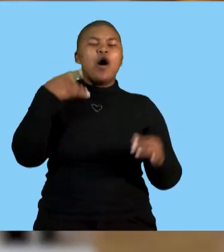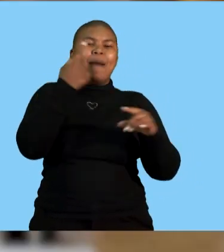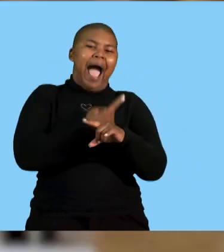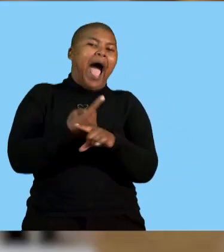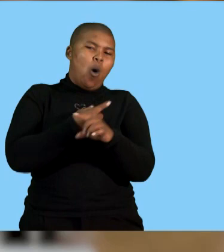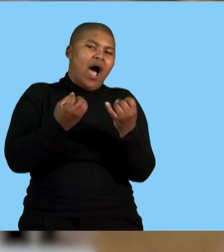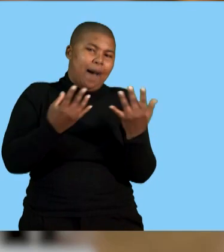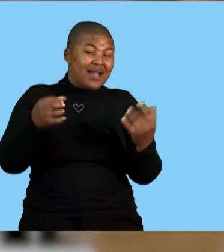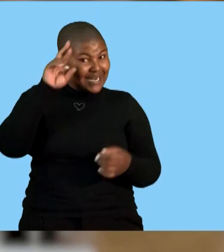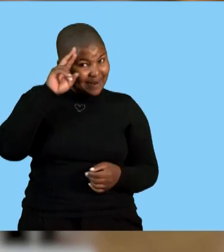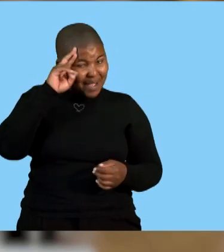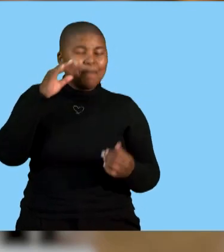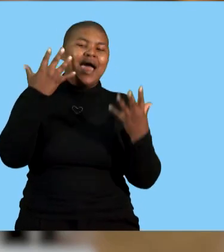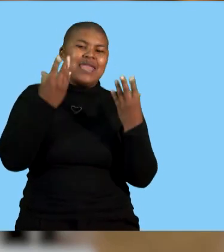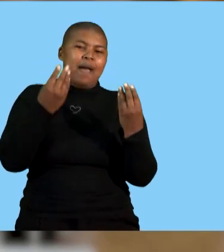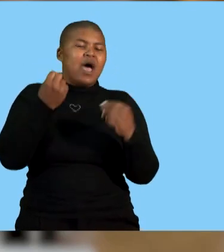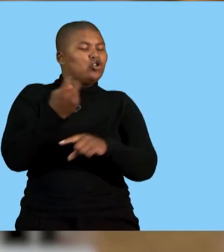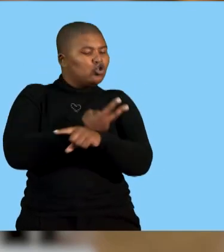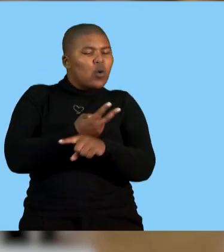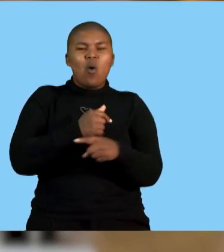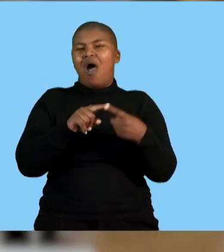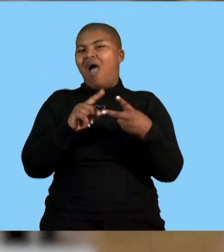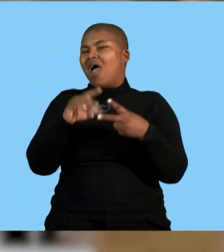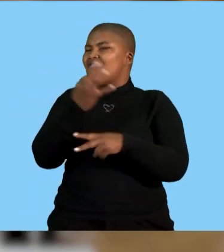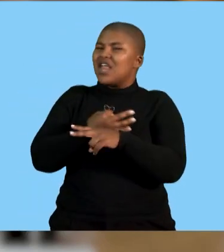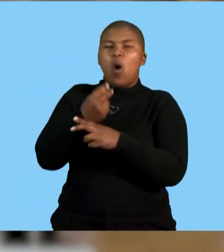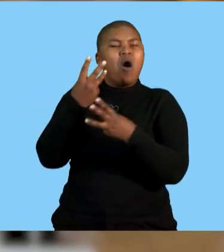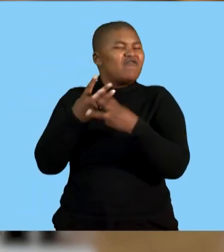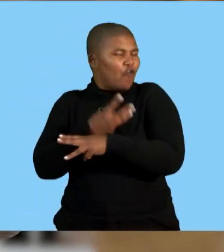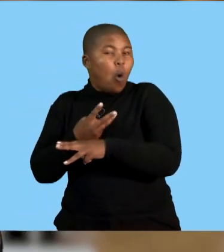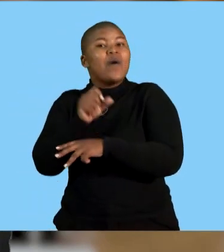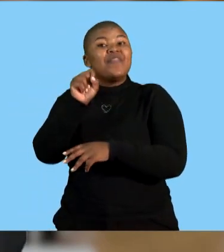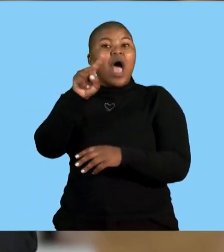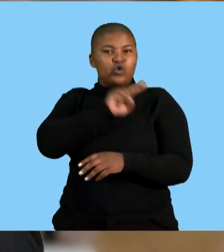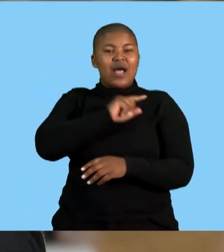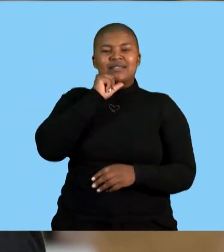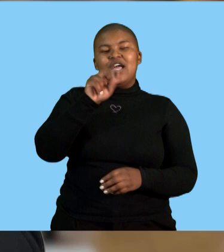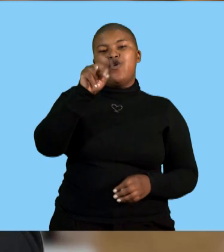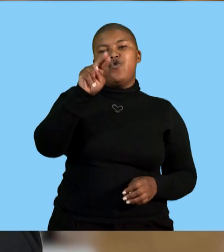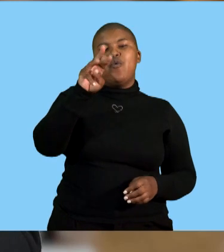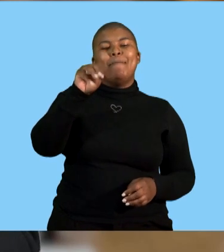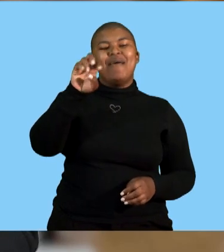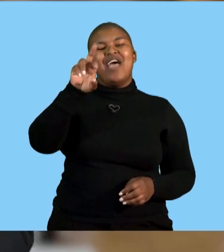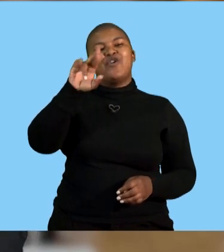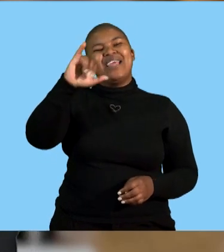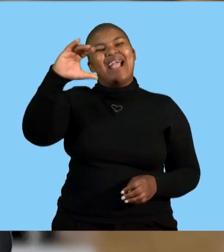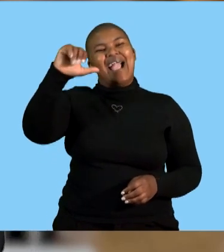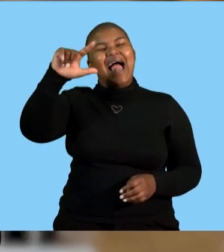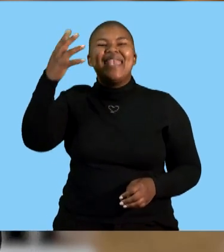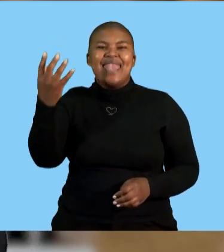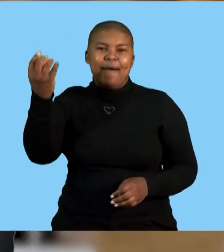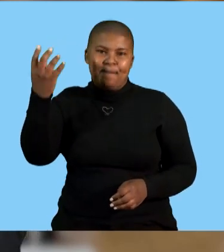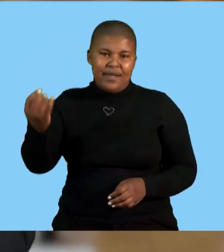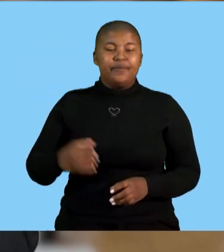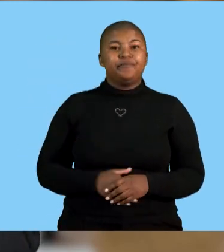of hours, obviously numbers, it could be 2 hours, 3 hours, 4 hours. So that is why it is said to be numerical